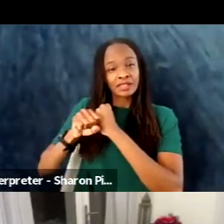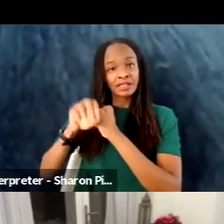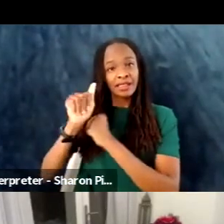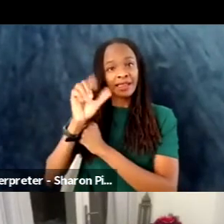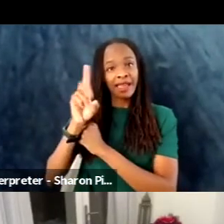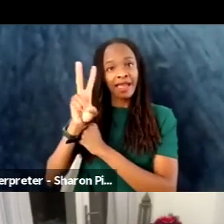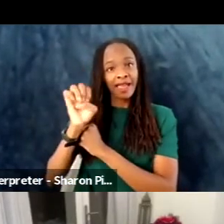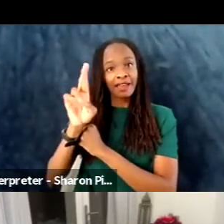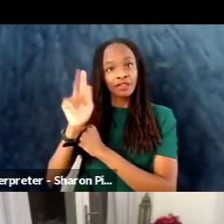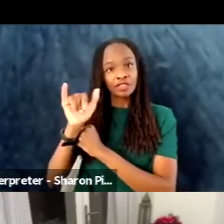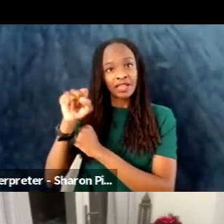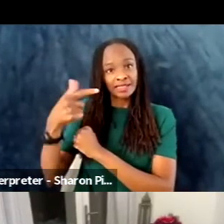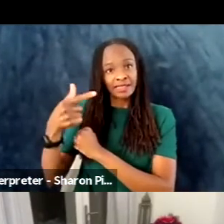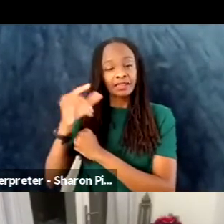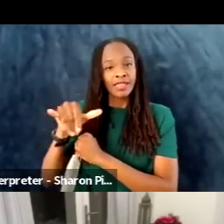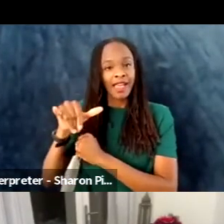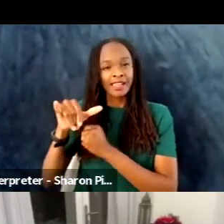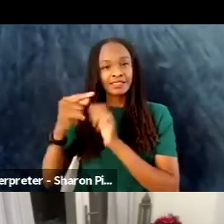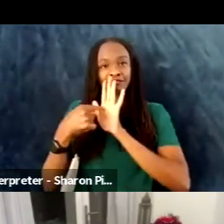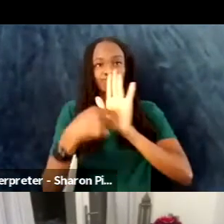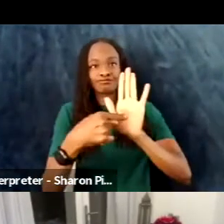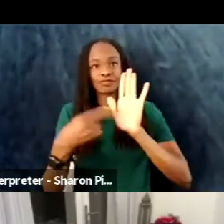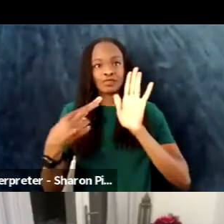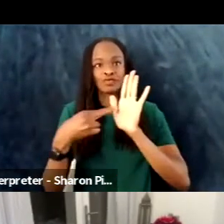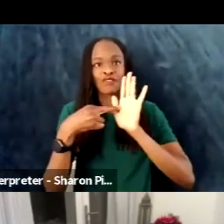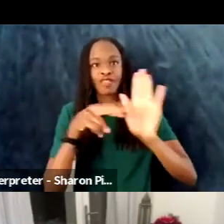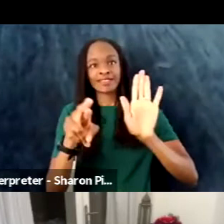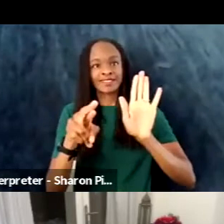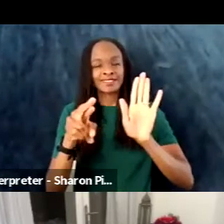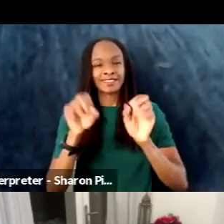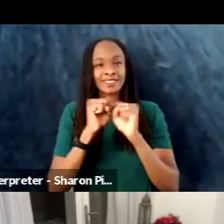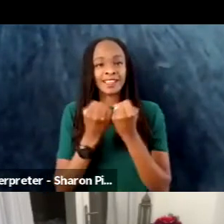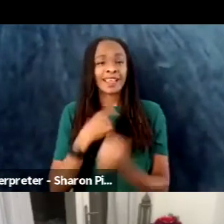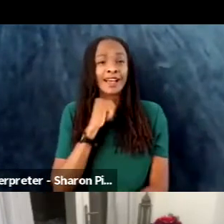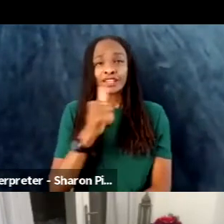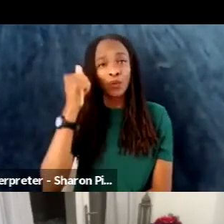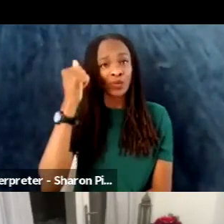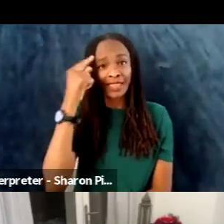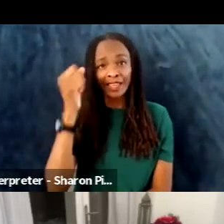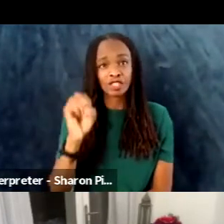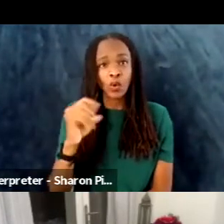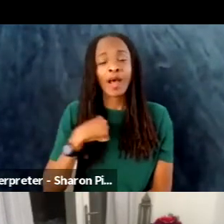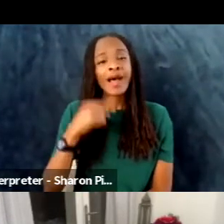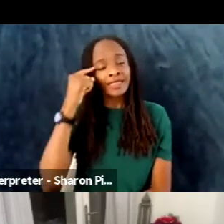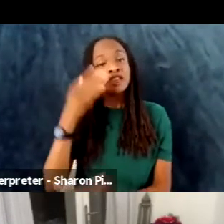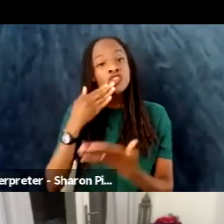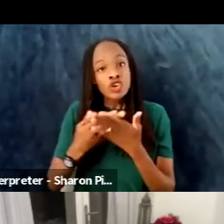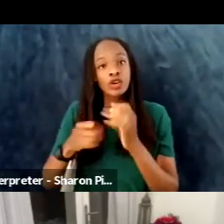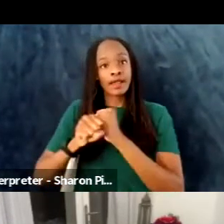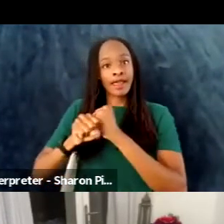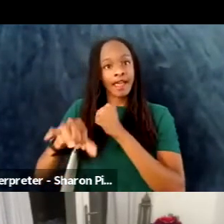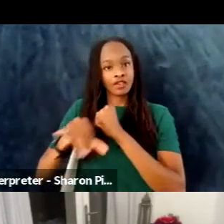society. I don't think so. I think good advertising goes under the